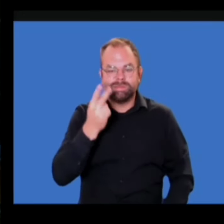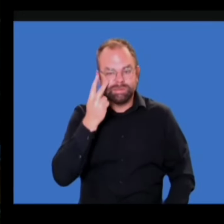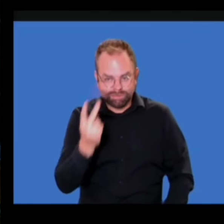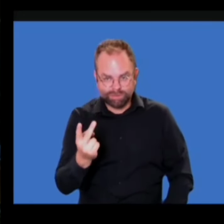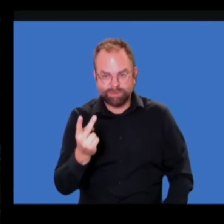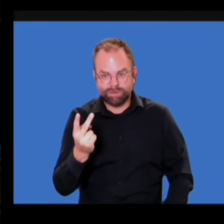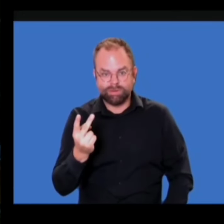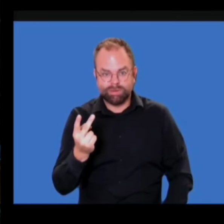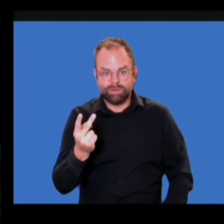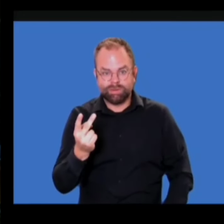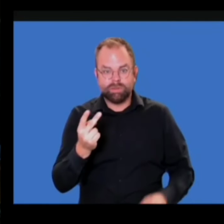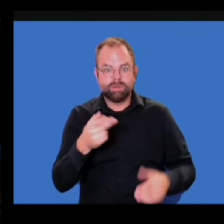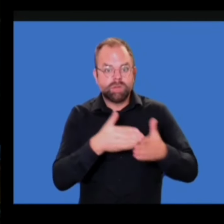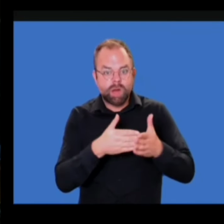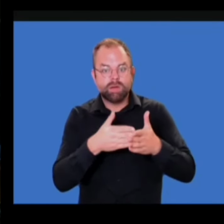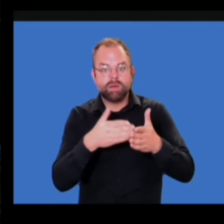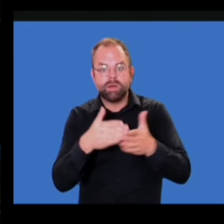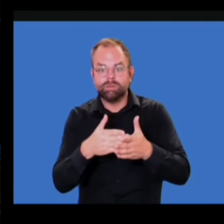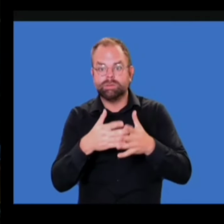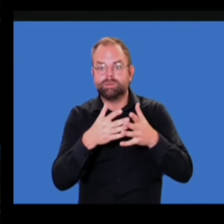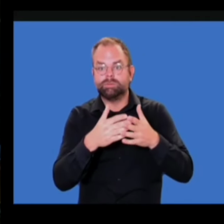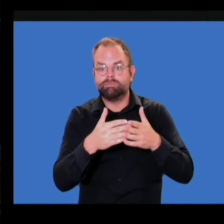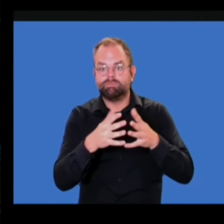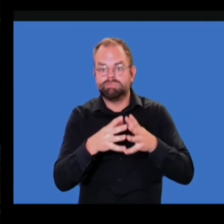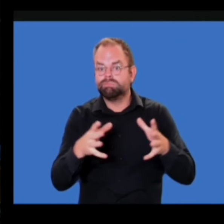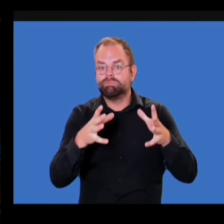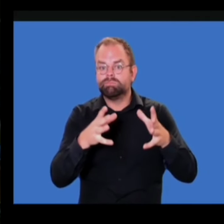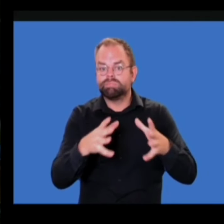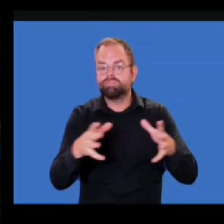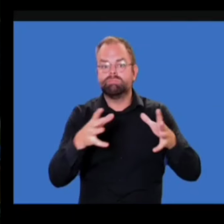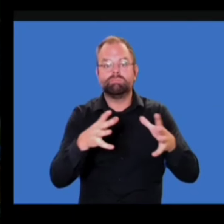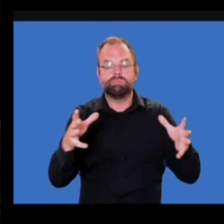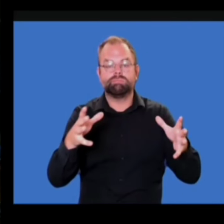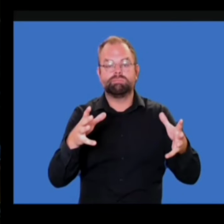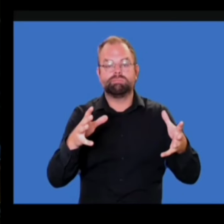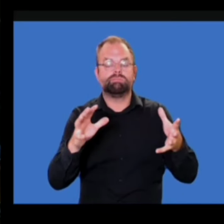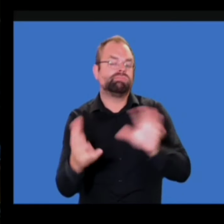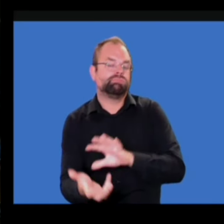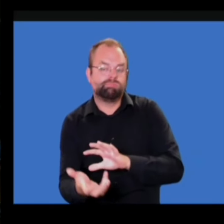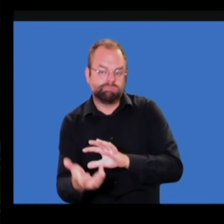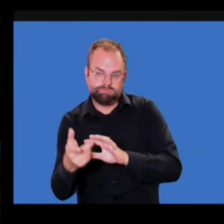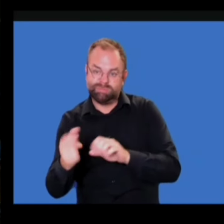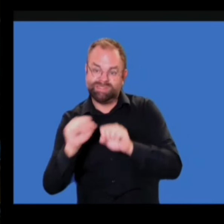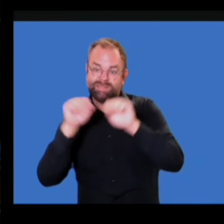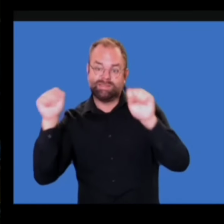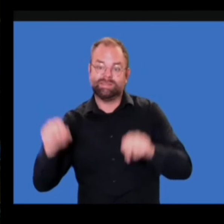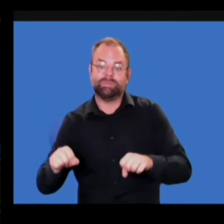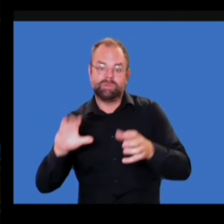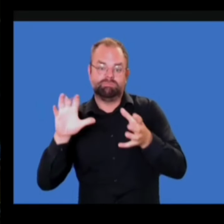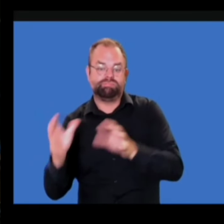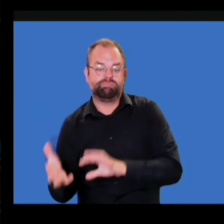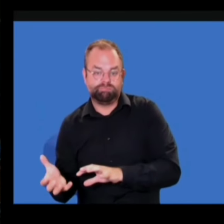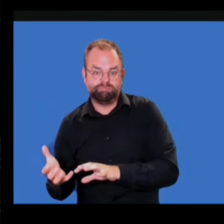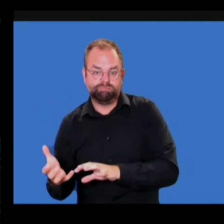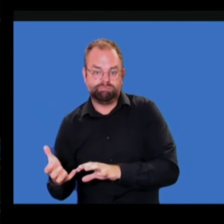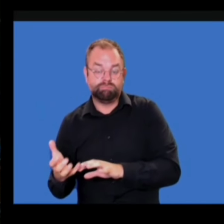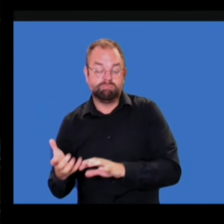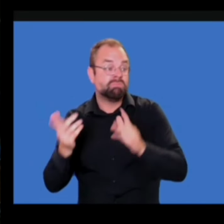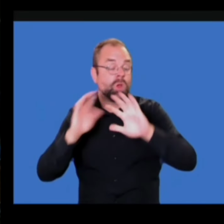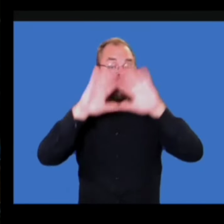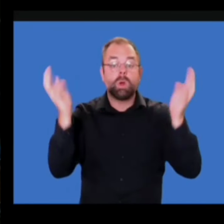nationalism, and the persistent inequalities among nations have tested the very